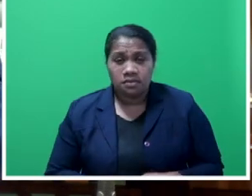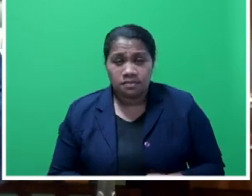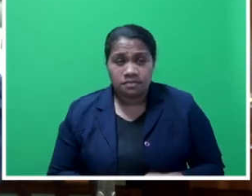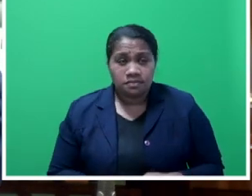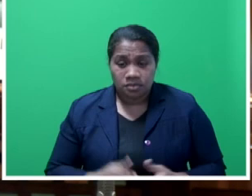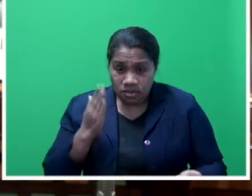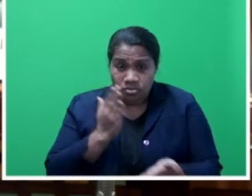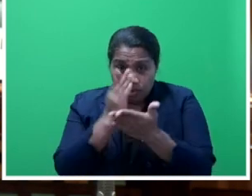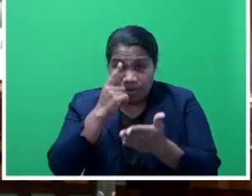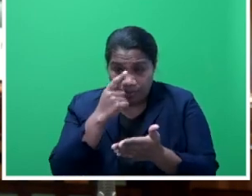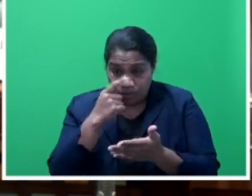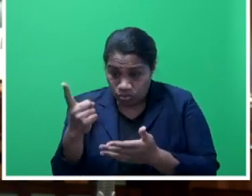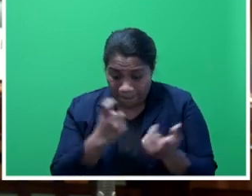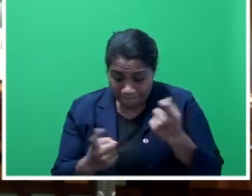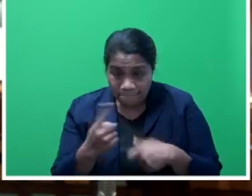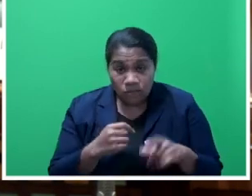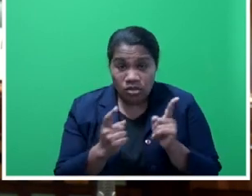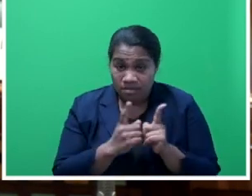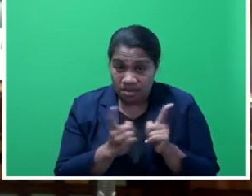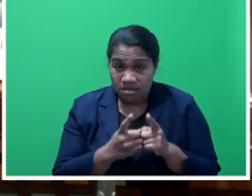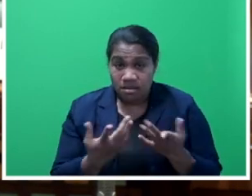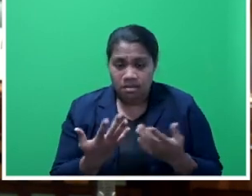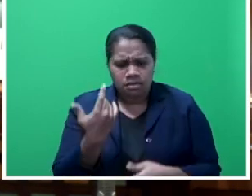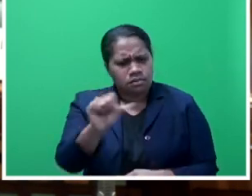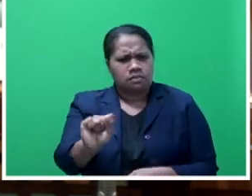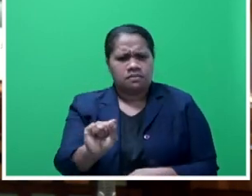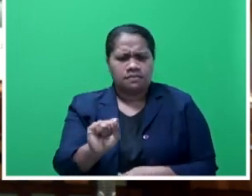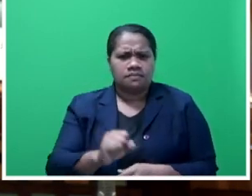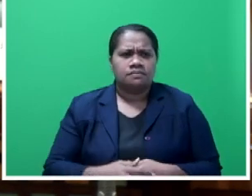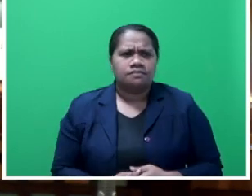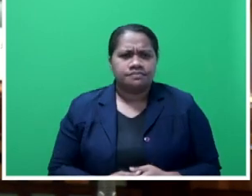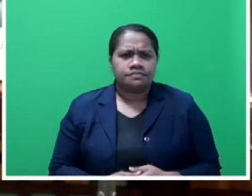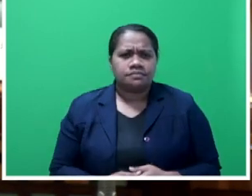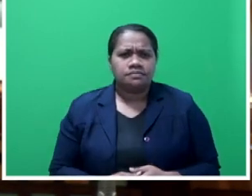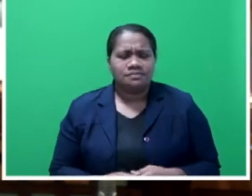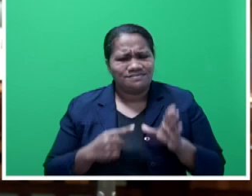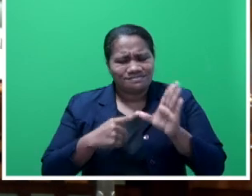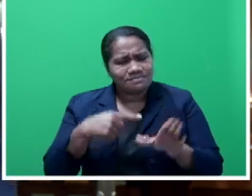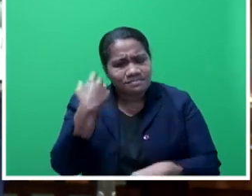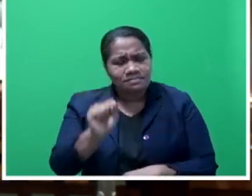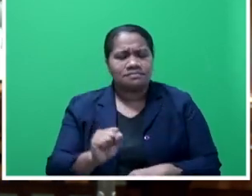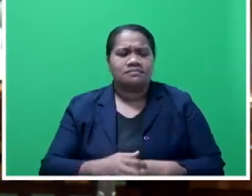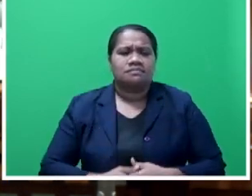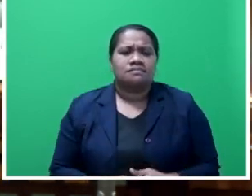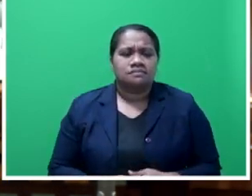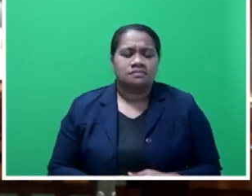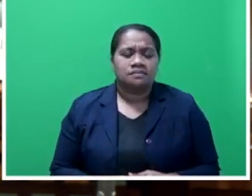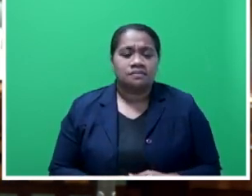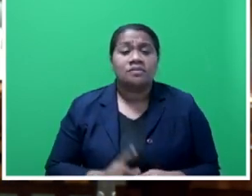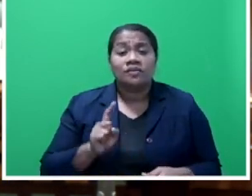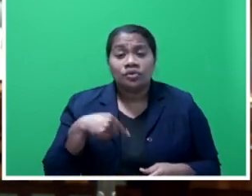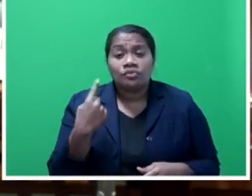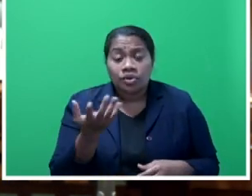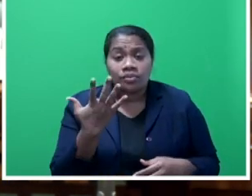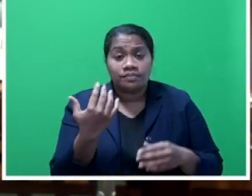stopping people from coming to those meetings? No. The answer is no. If tomorrow we have a meeting